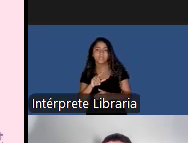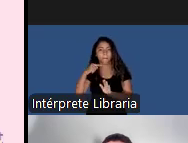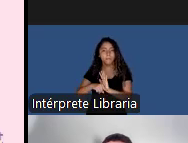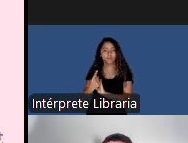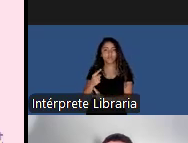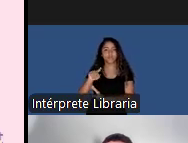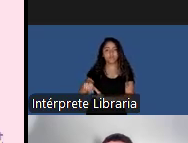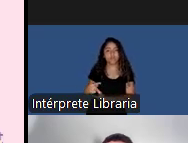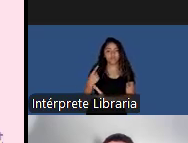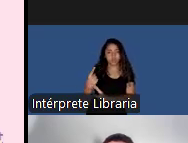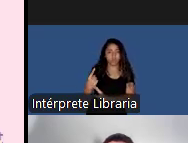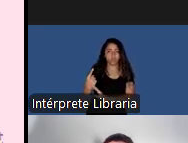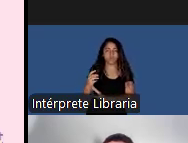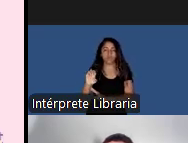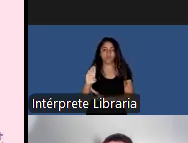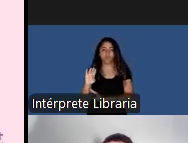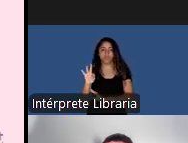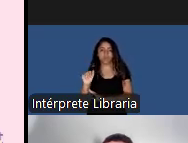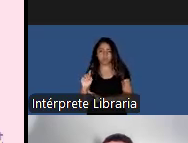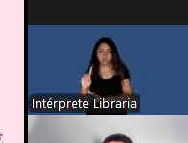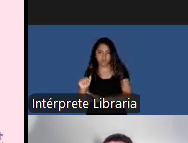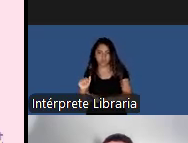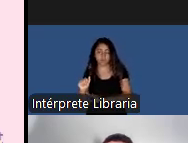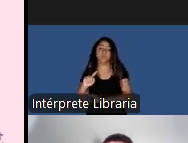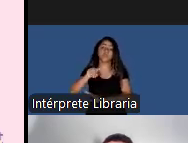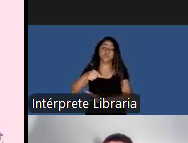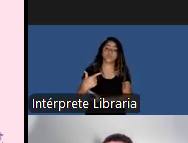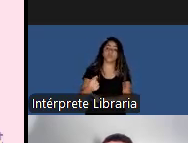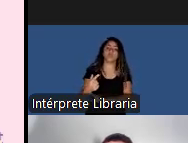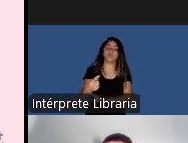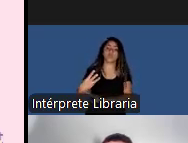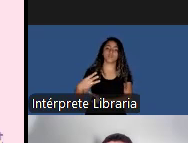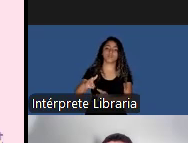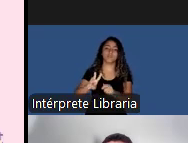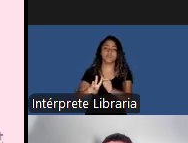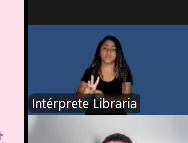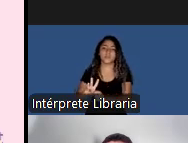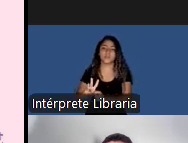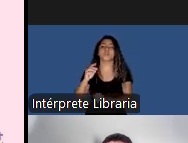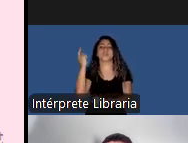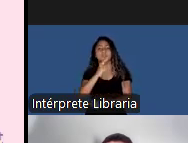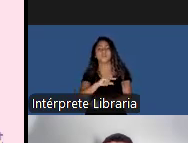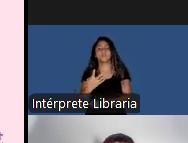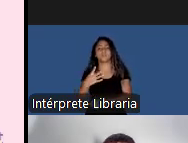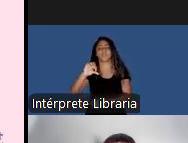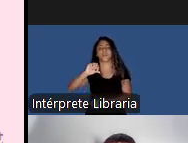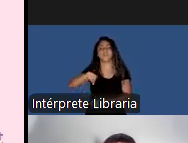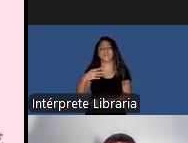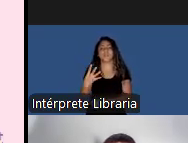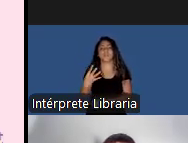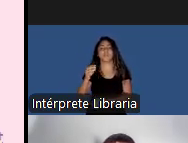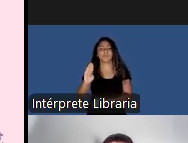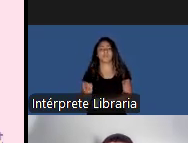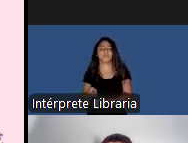with minus 1.1 million. And in Q3 2024, in the last 12 months,